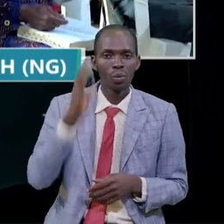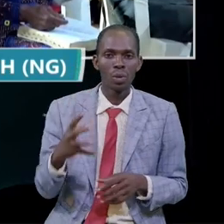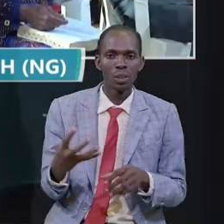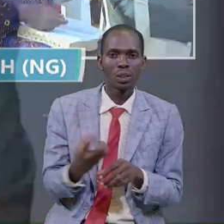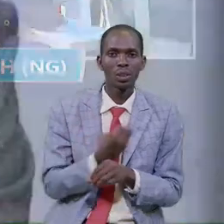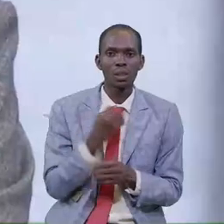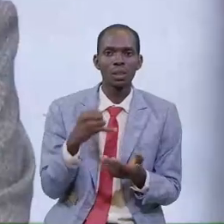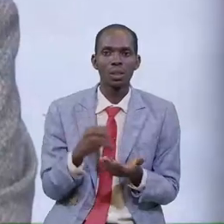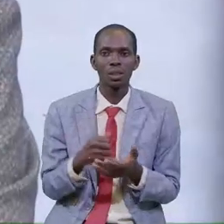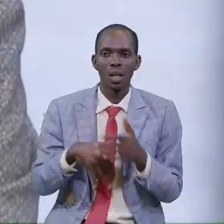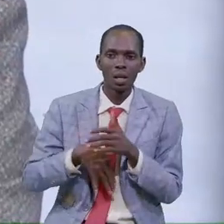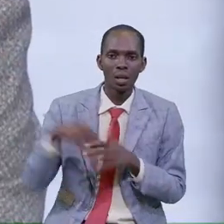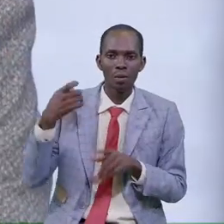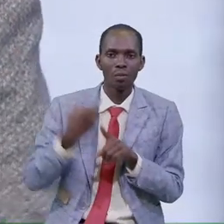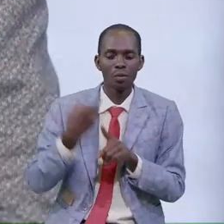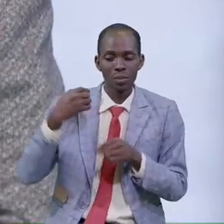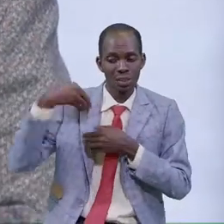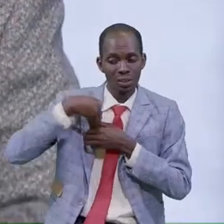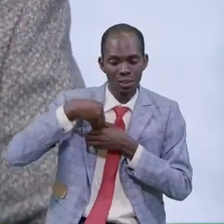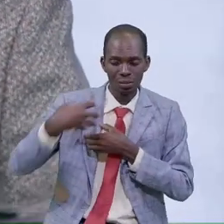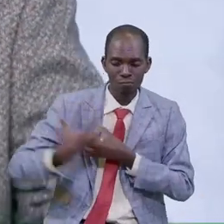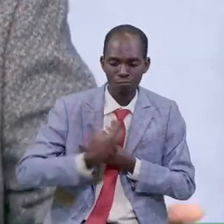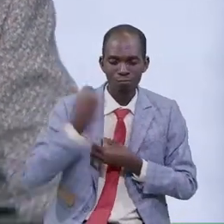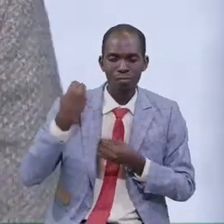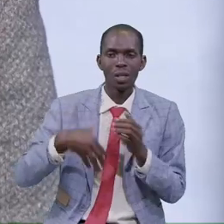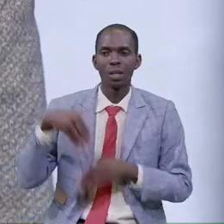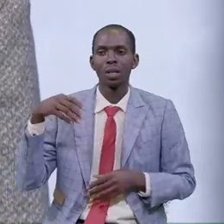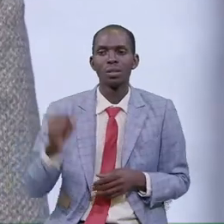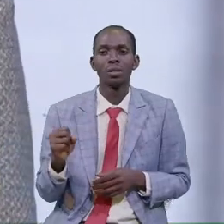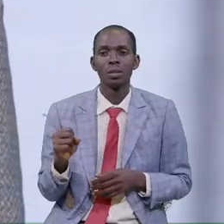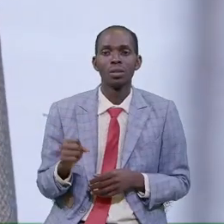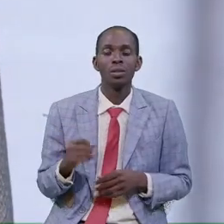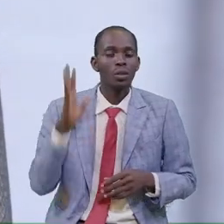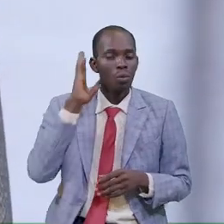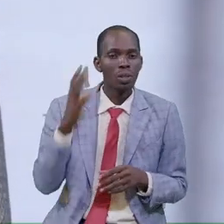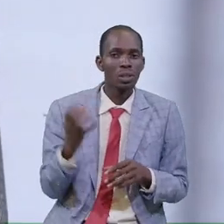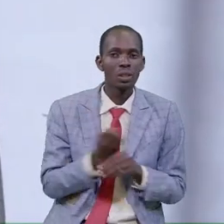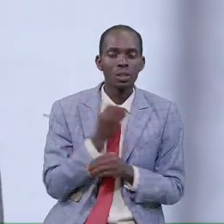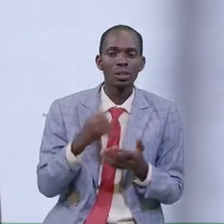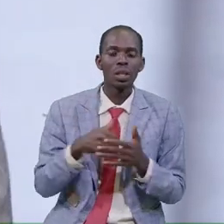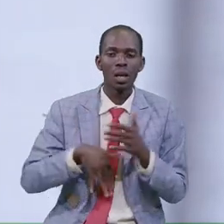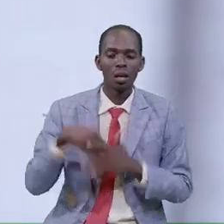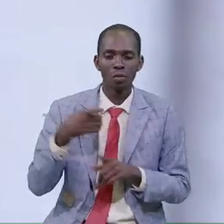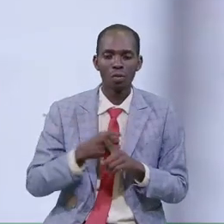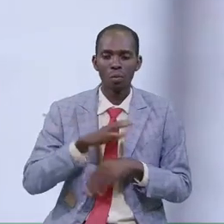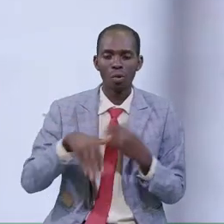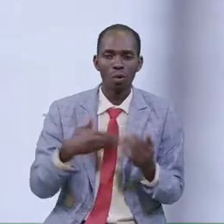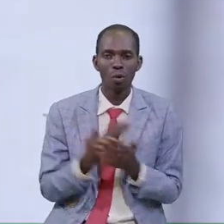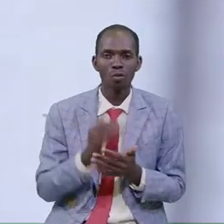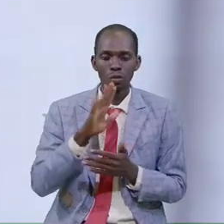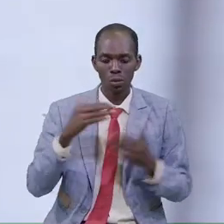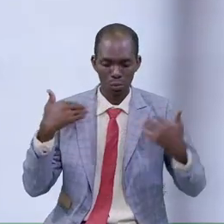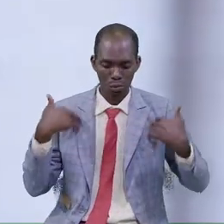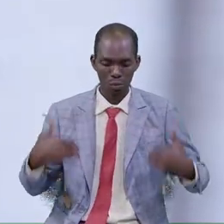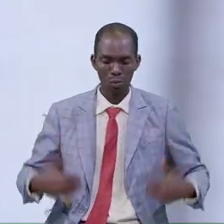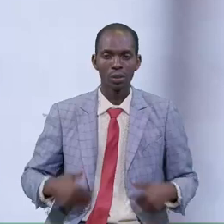Il éloignera cela de l'intérieur. He'll take it from all the members of your body. Il ôtera cela des membres de votre corps. He'll take